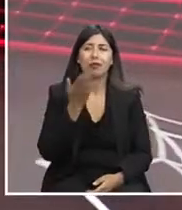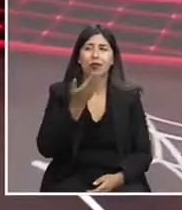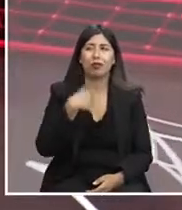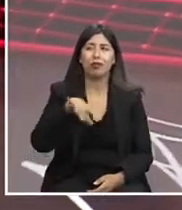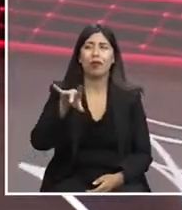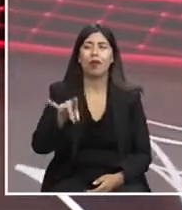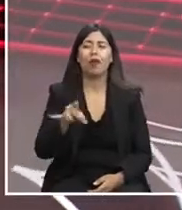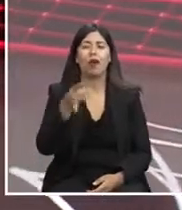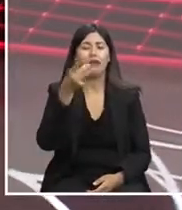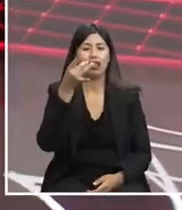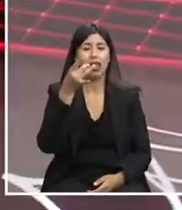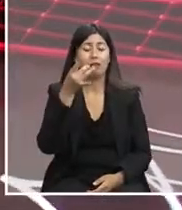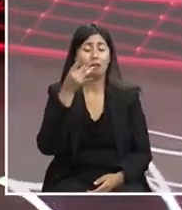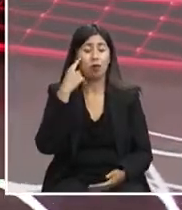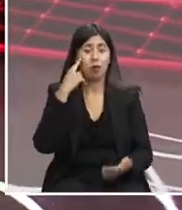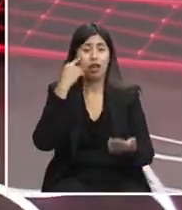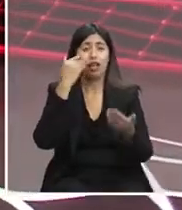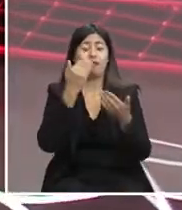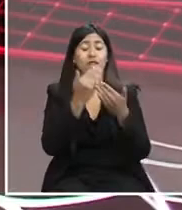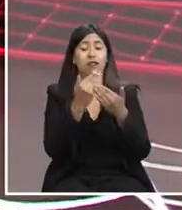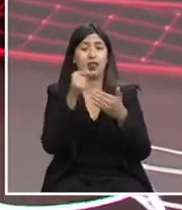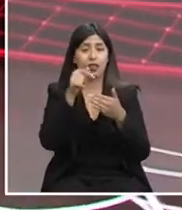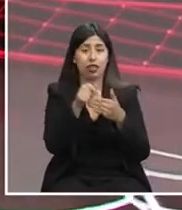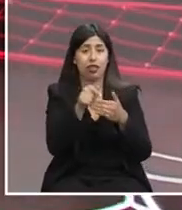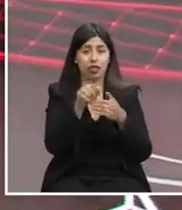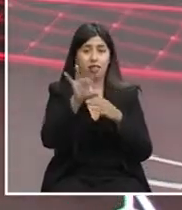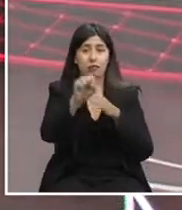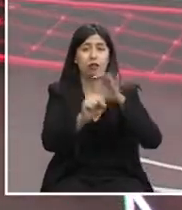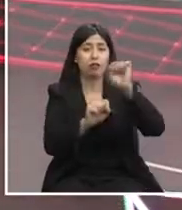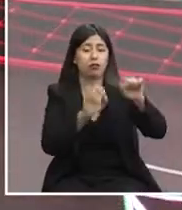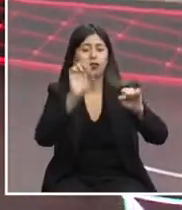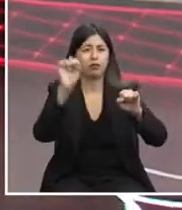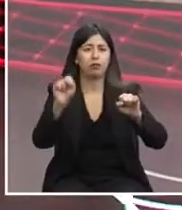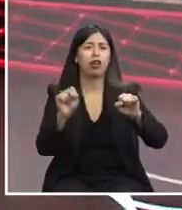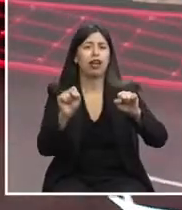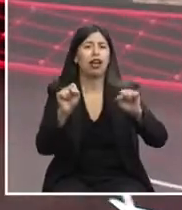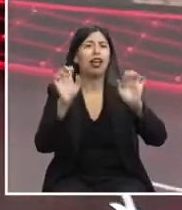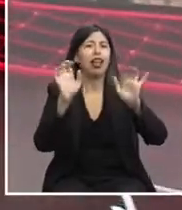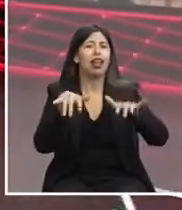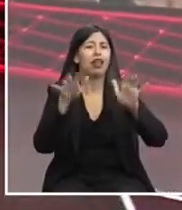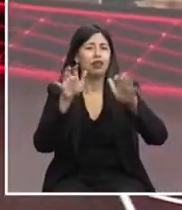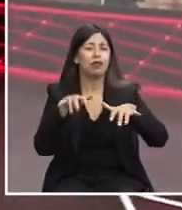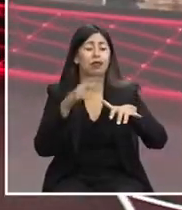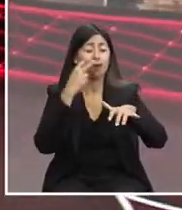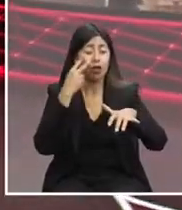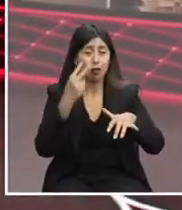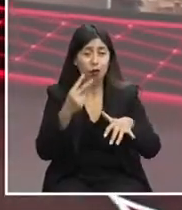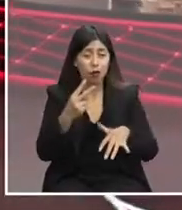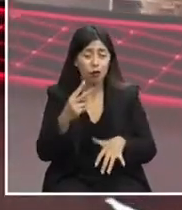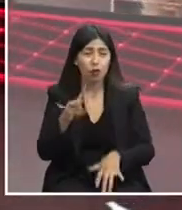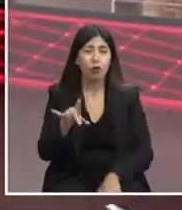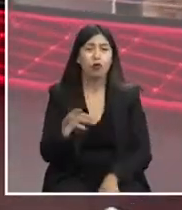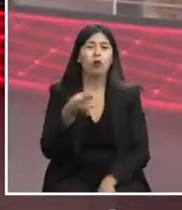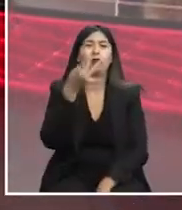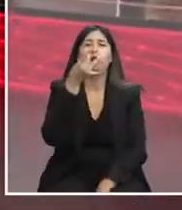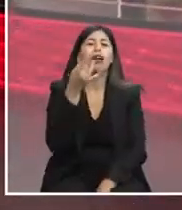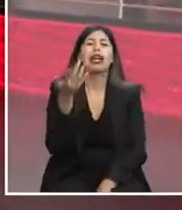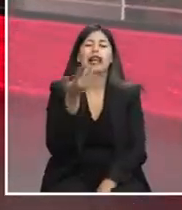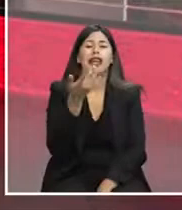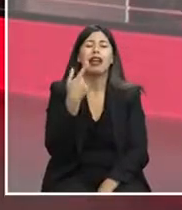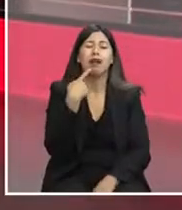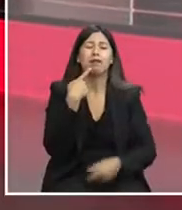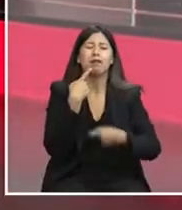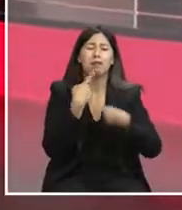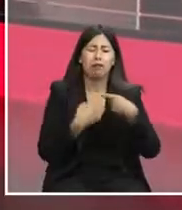these toxic river catchments, you find very high concentrations of metals in the waters coming out of the glaciers. You can see the rust